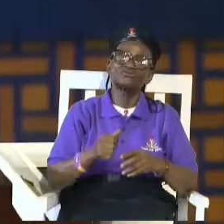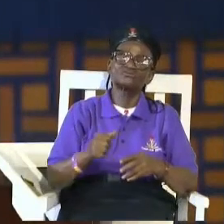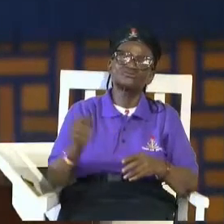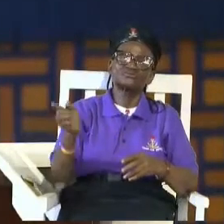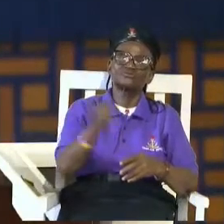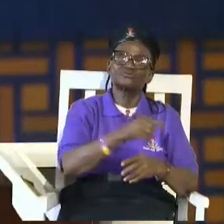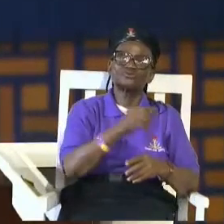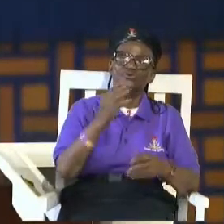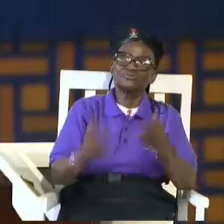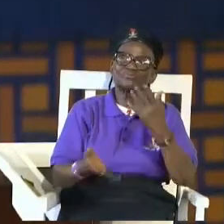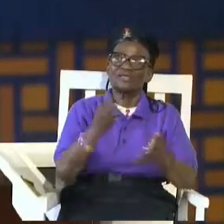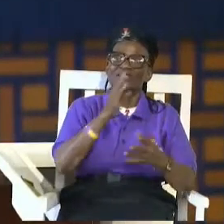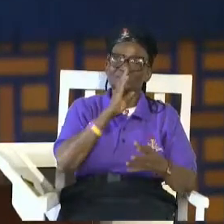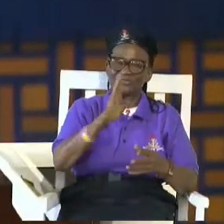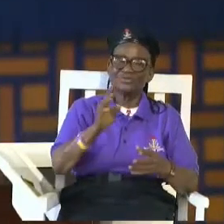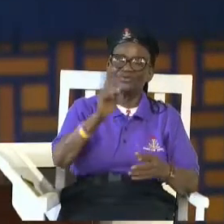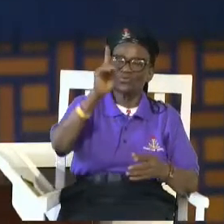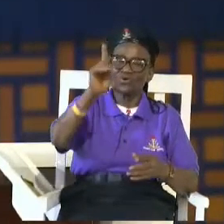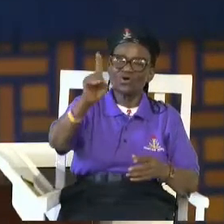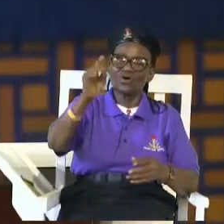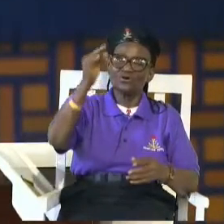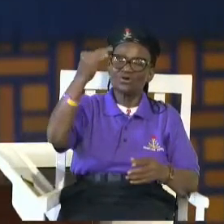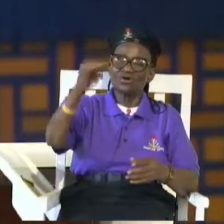you might be one of the people.